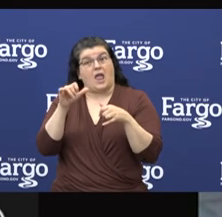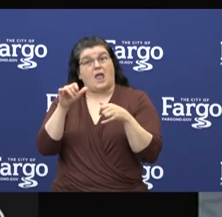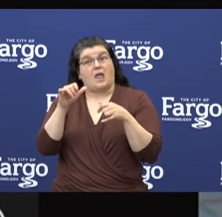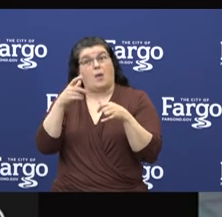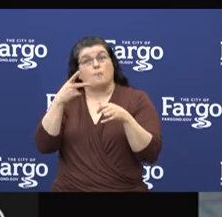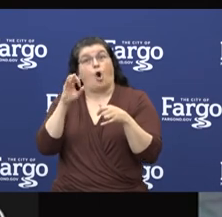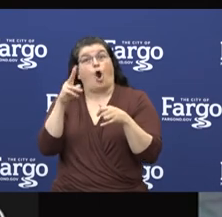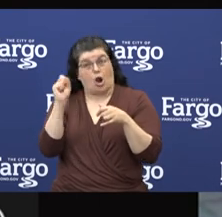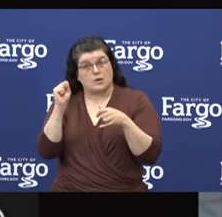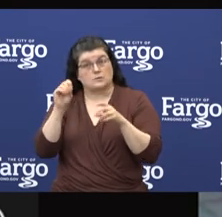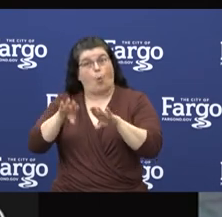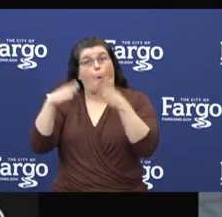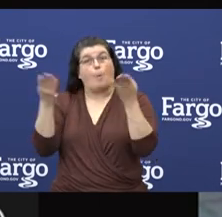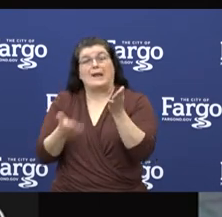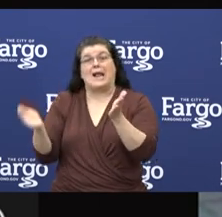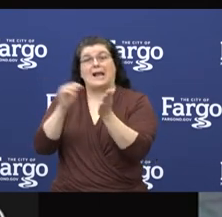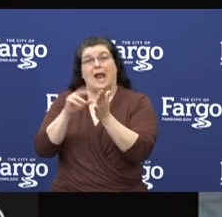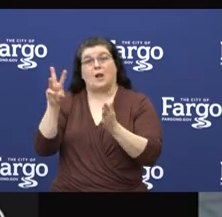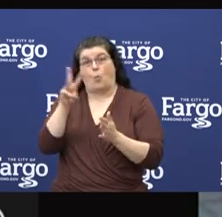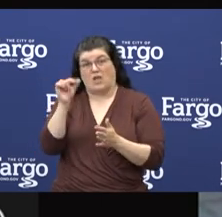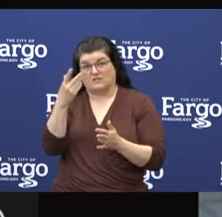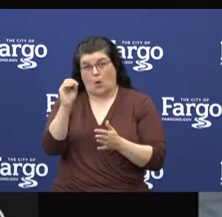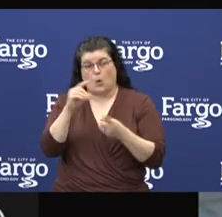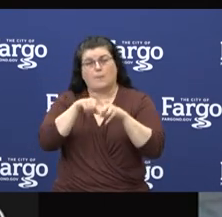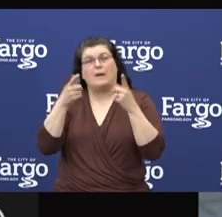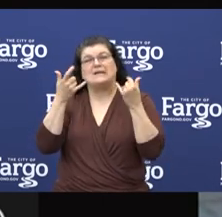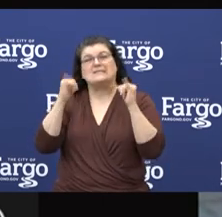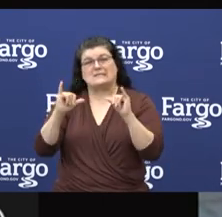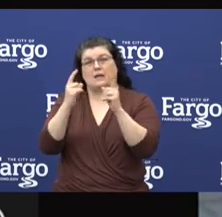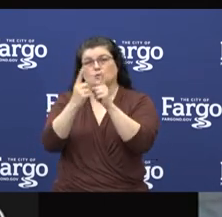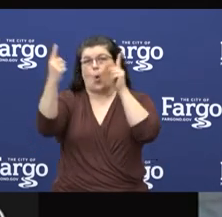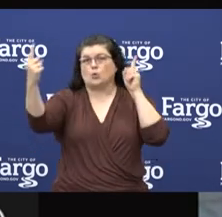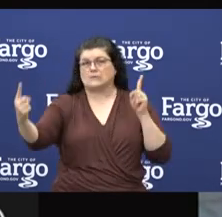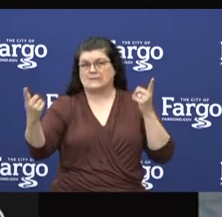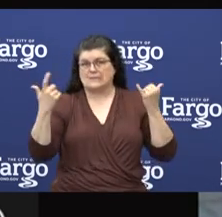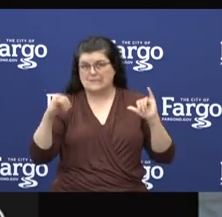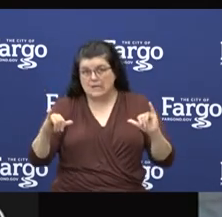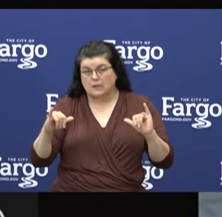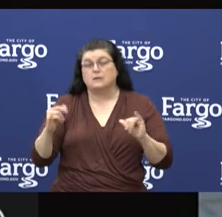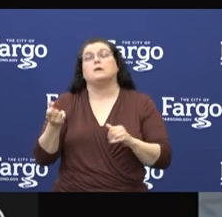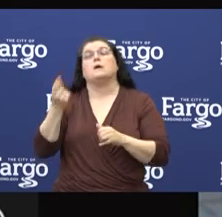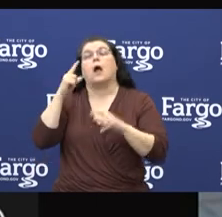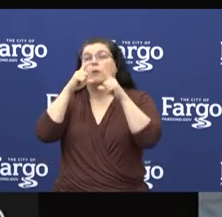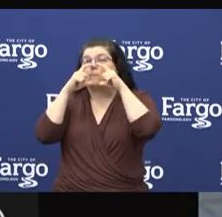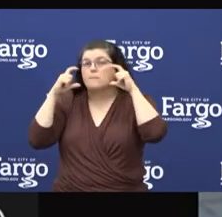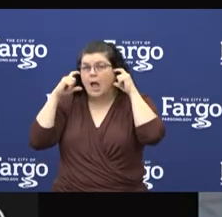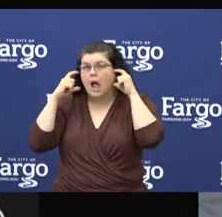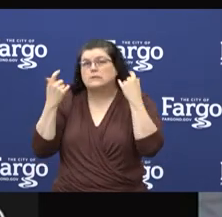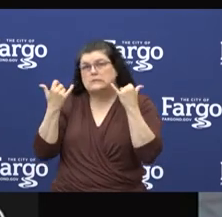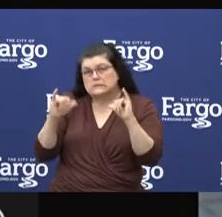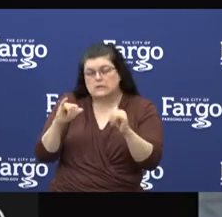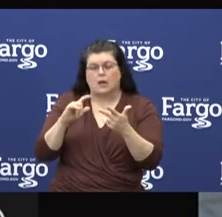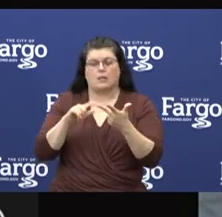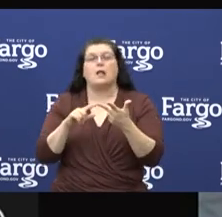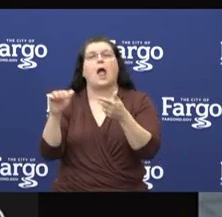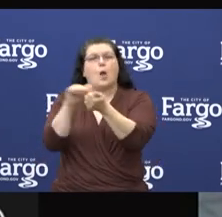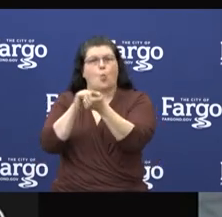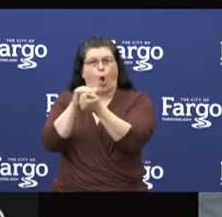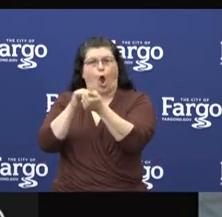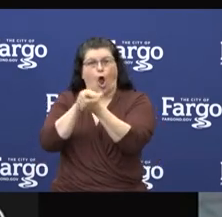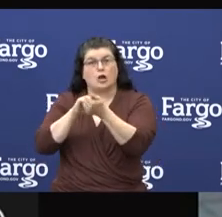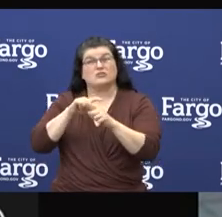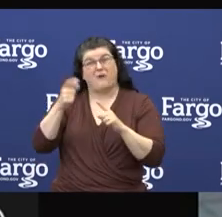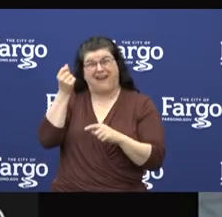want to remind you of the social distancing rules. Wash your hands, sanitize, and wear your mask. And if you're feeling sick, please stay